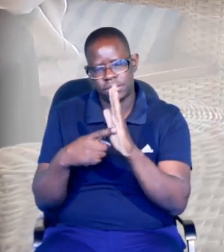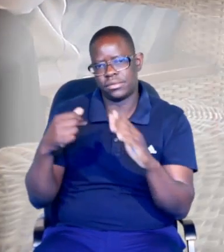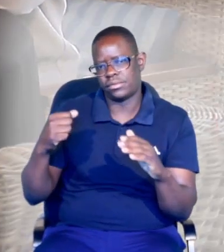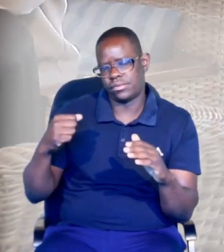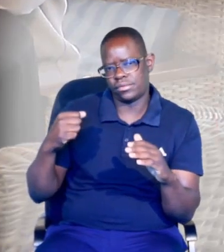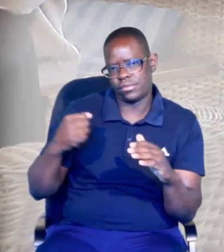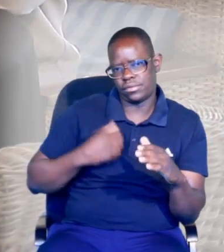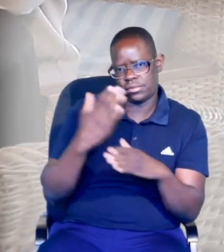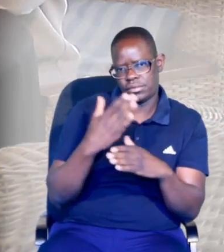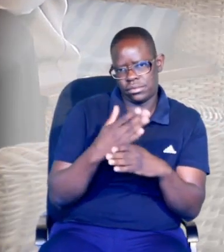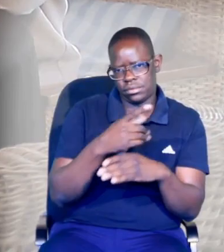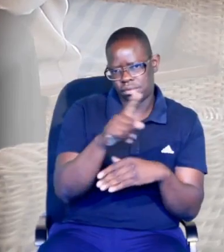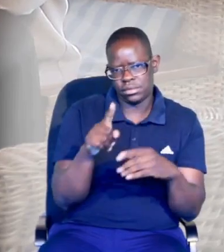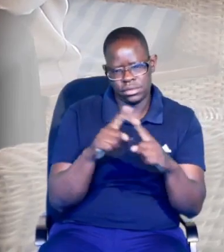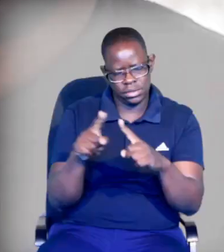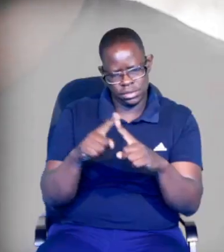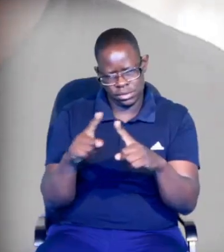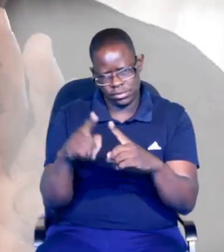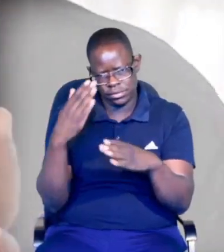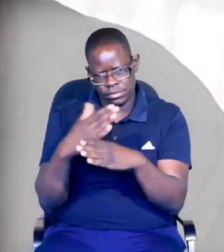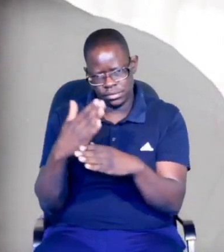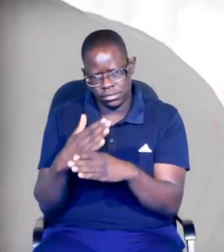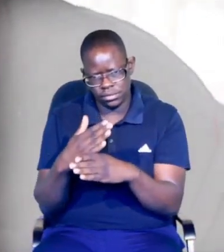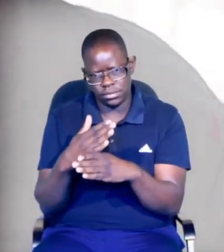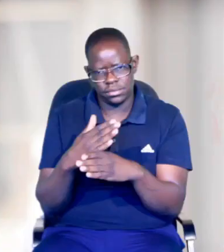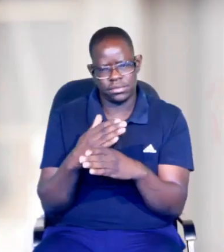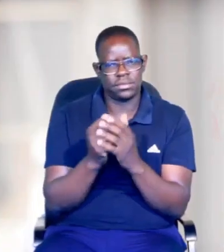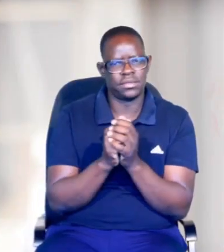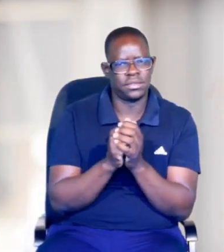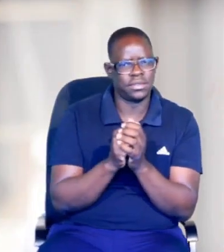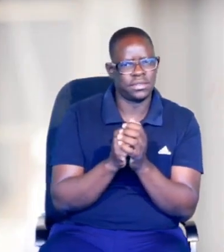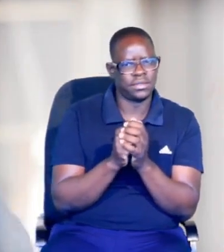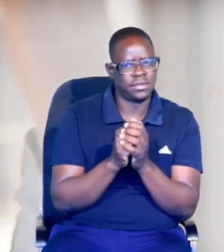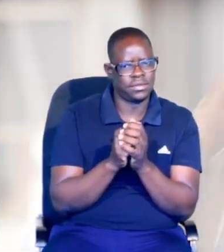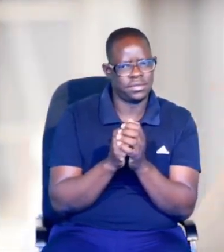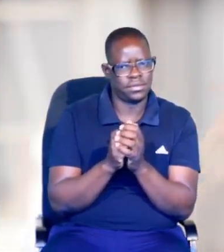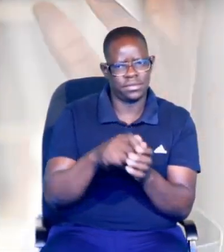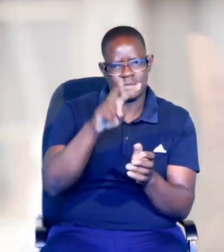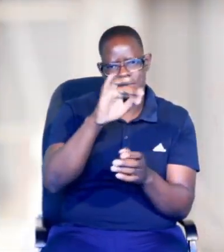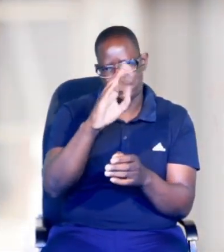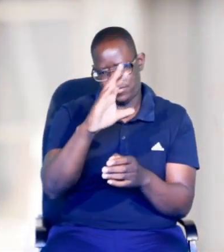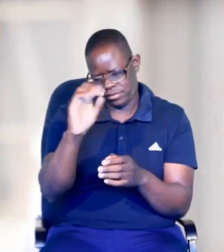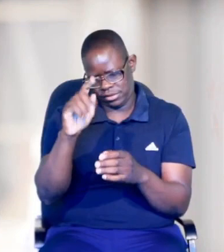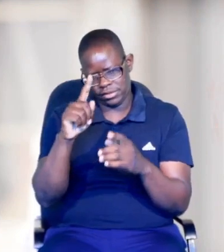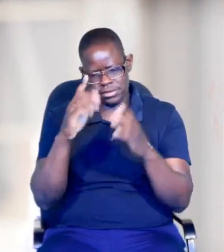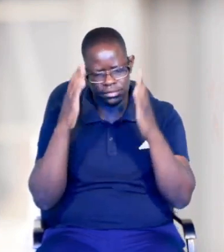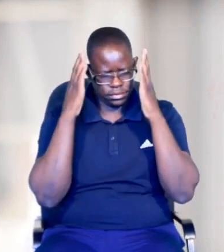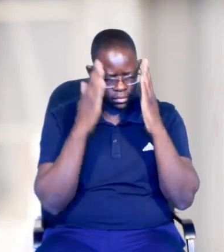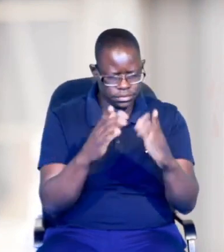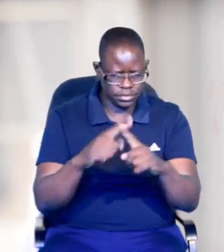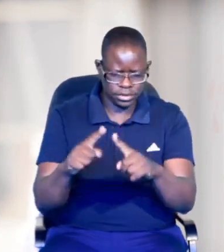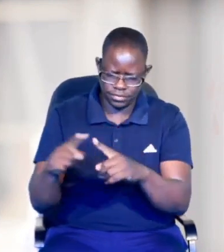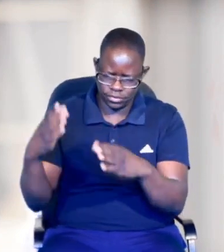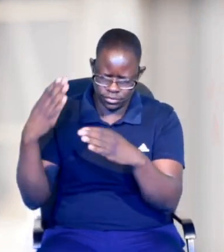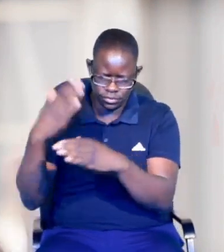workplace. I mean, there seems to be a lot of different kind of jobs there. The place was buzzing. Victor, it's called specialization and division of